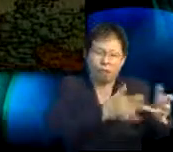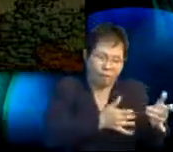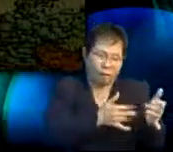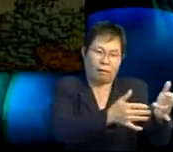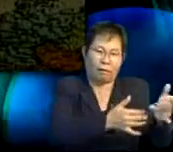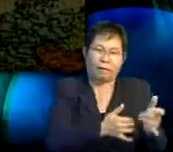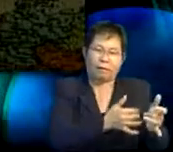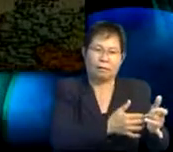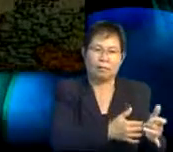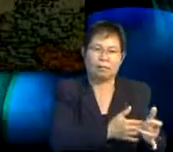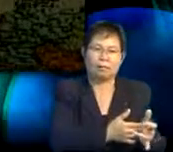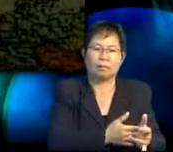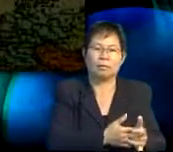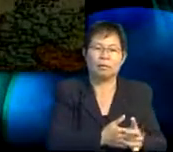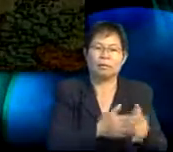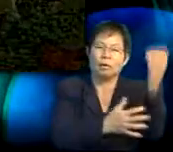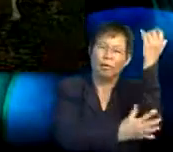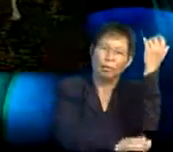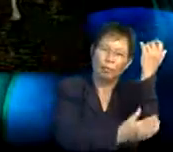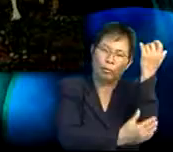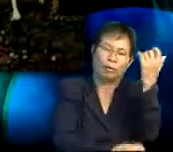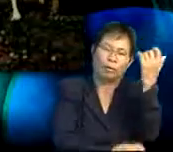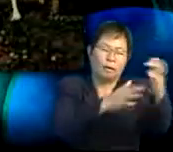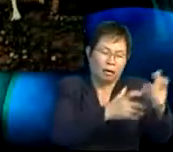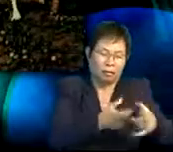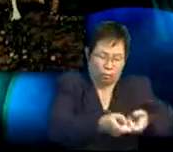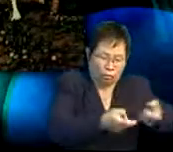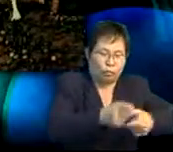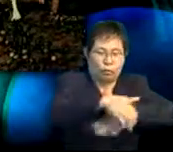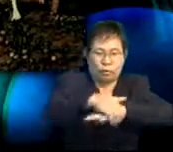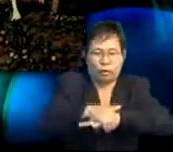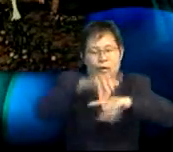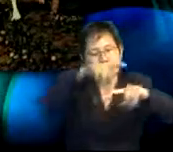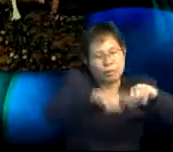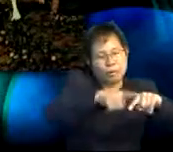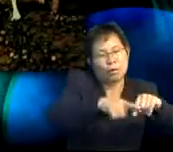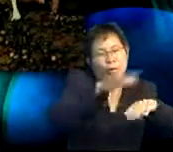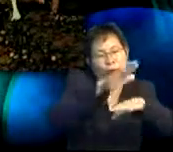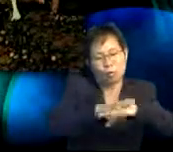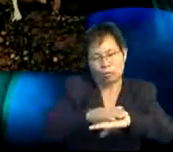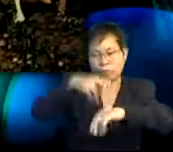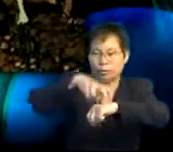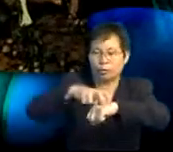A poor Ireland, under the rule of the British, was mainly dependent on its potato crop.